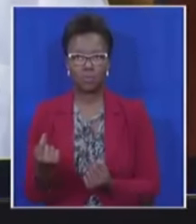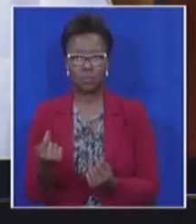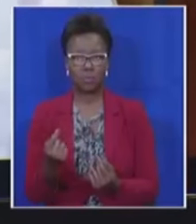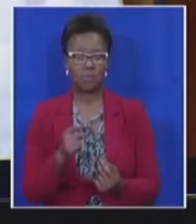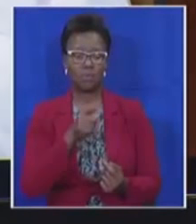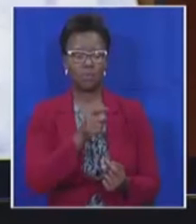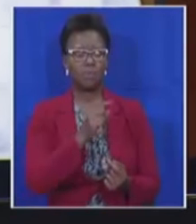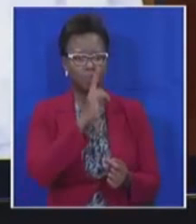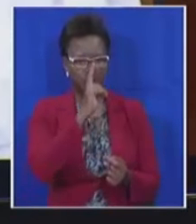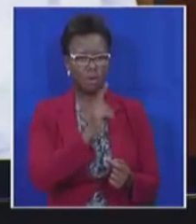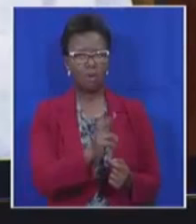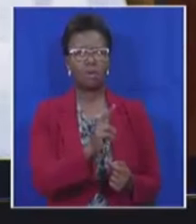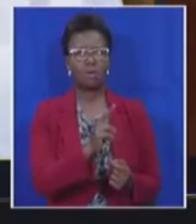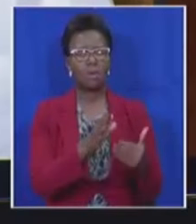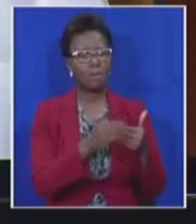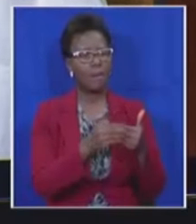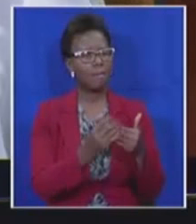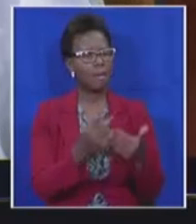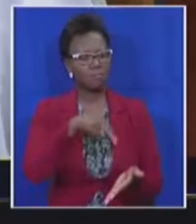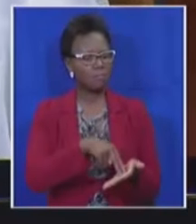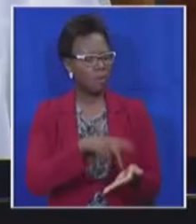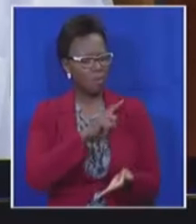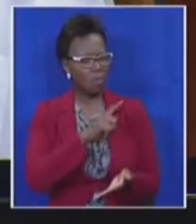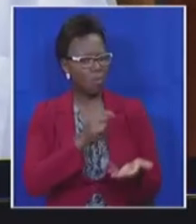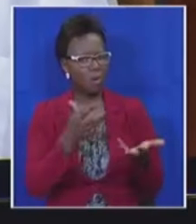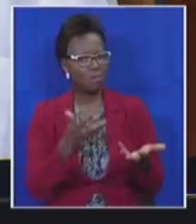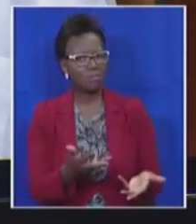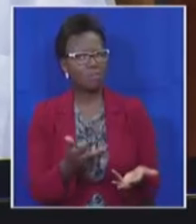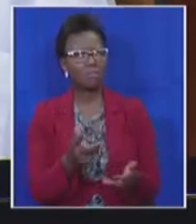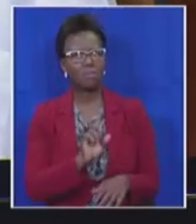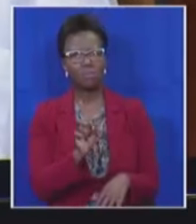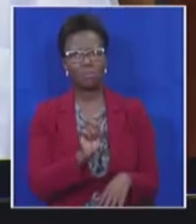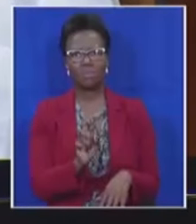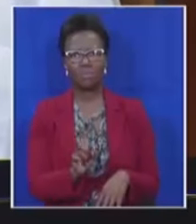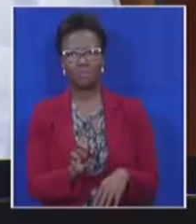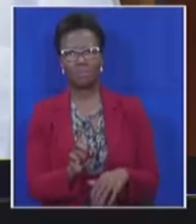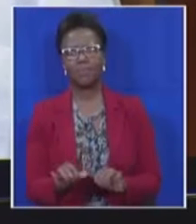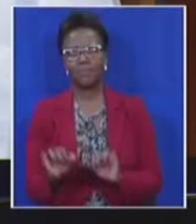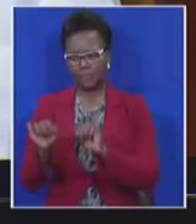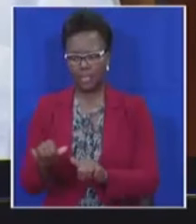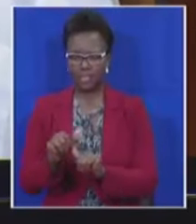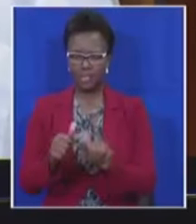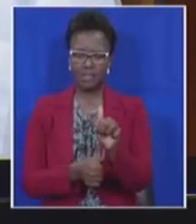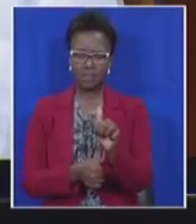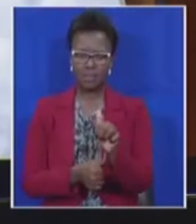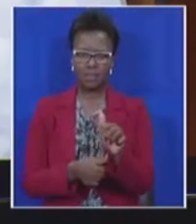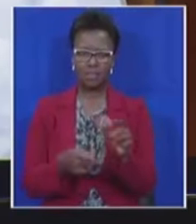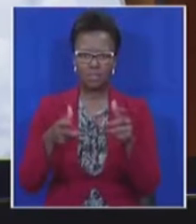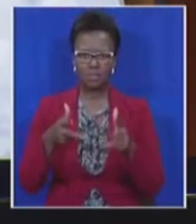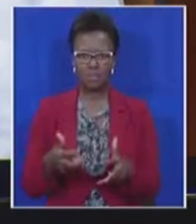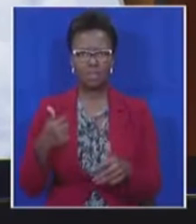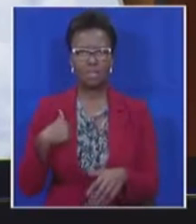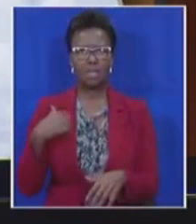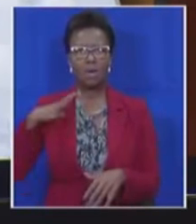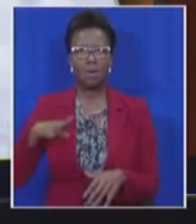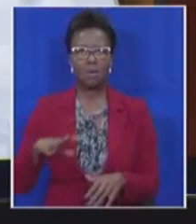Yes, Honourable Member, what's the rule? What are you rising on? Yes, Deputy Speaker, I wanted to actually rise